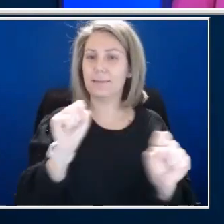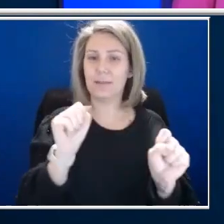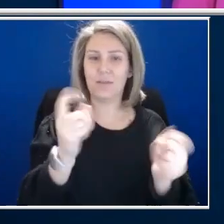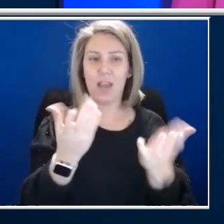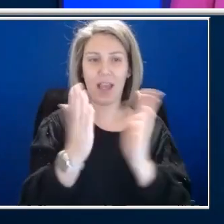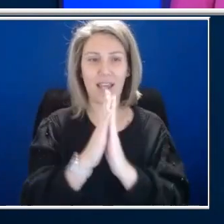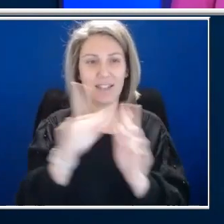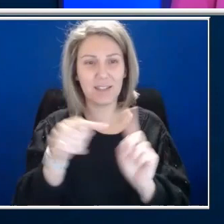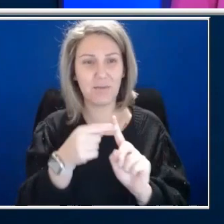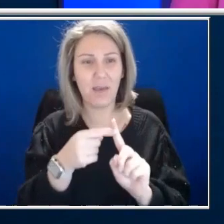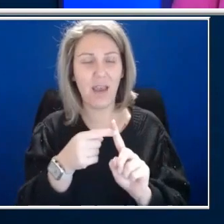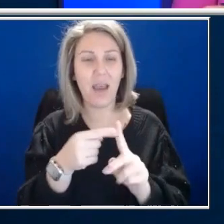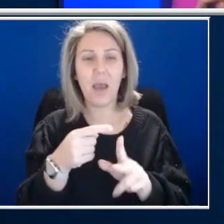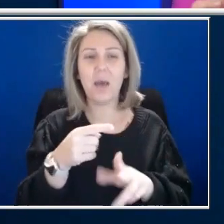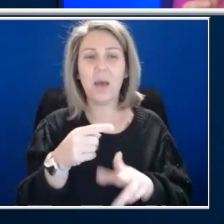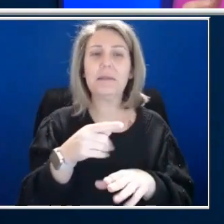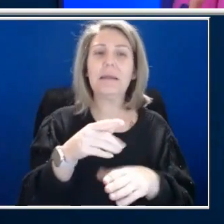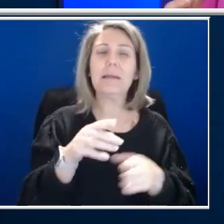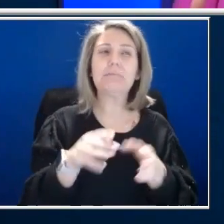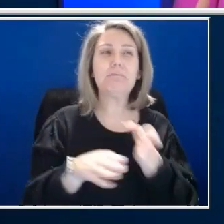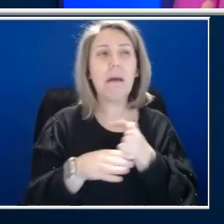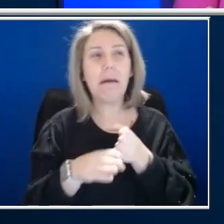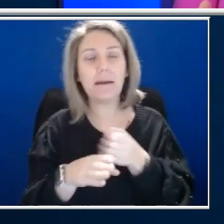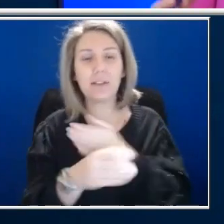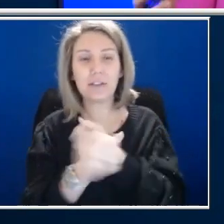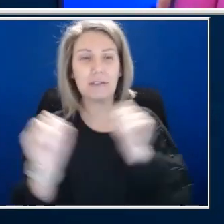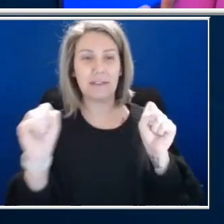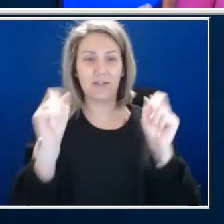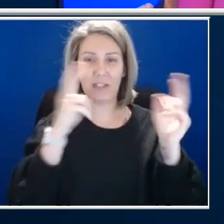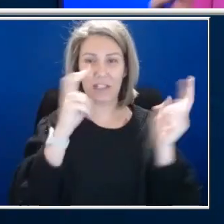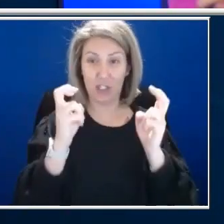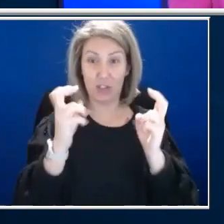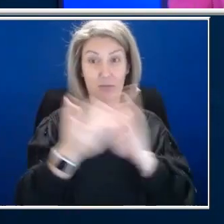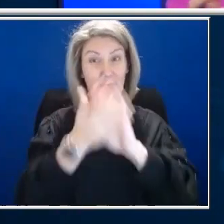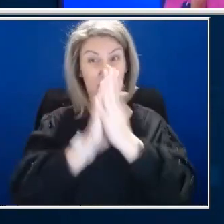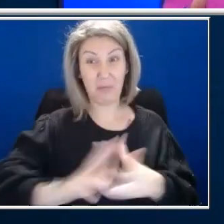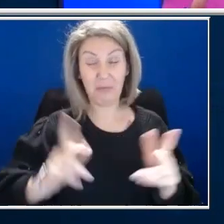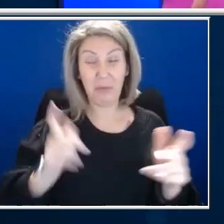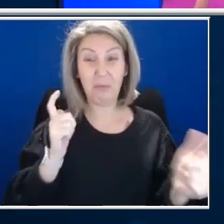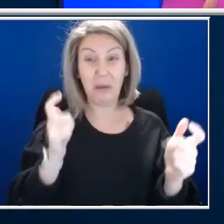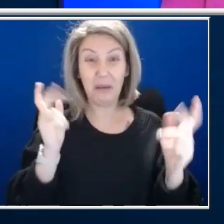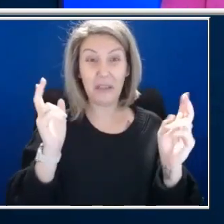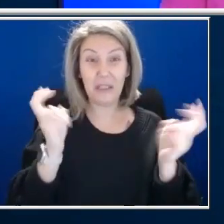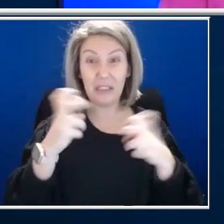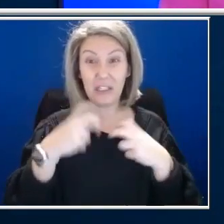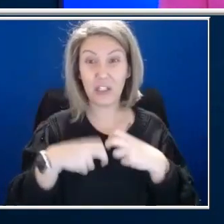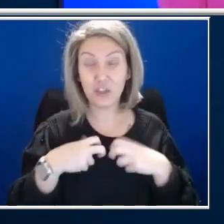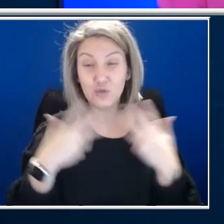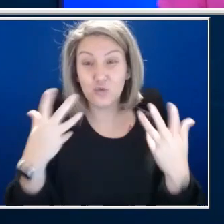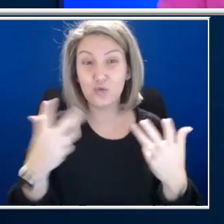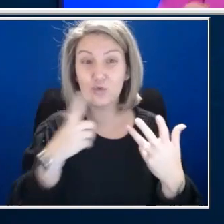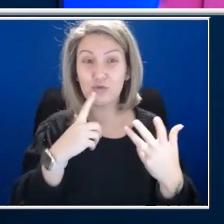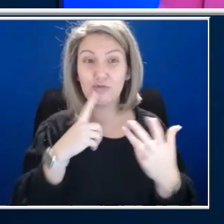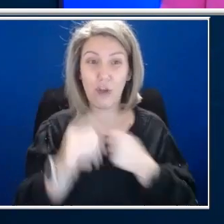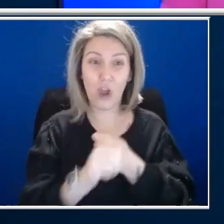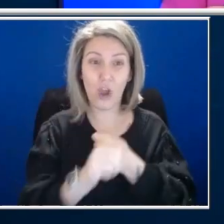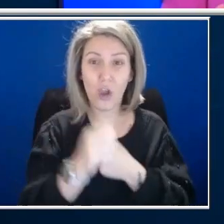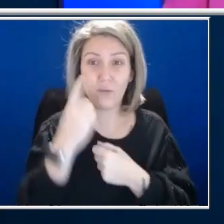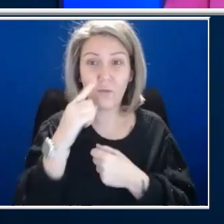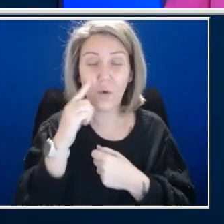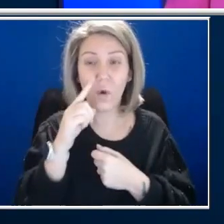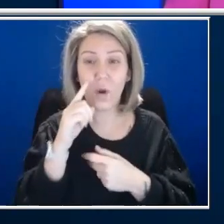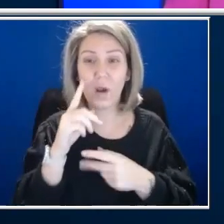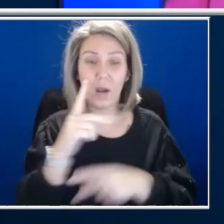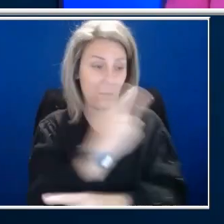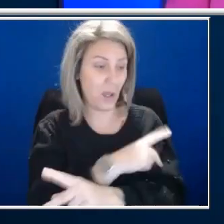safety issue that ended up being a big deal here at the health system that ended up actually preventing harm to patients in facilities